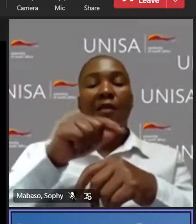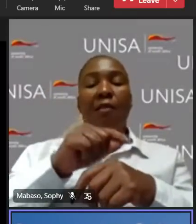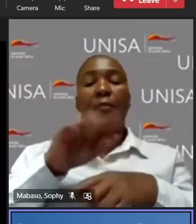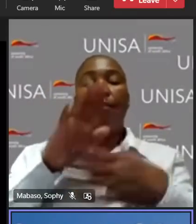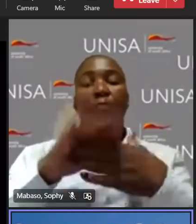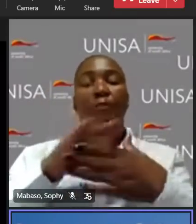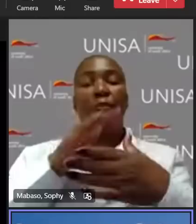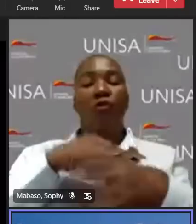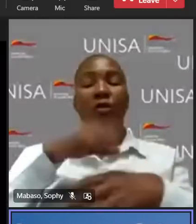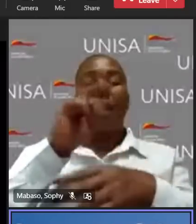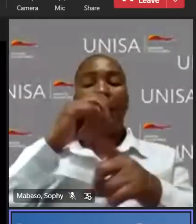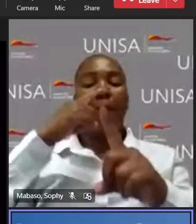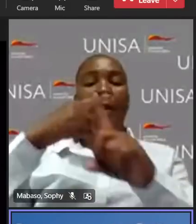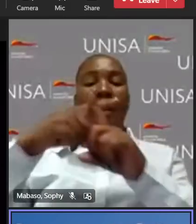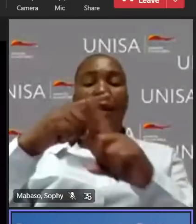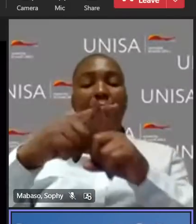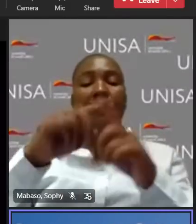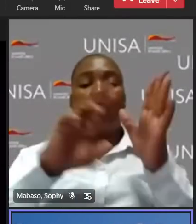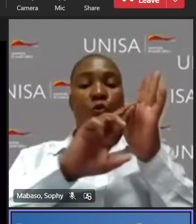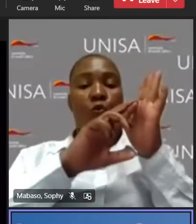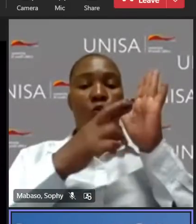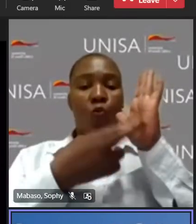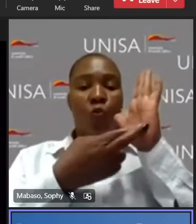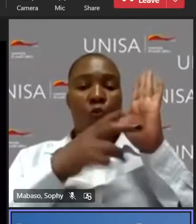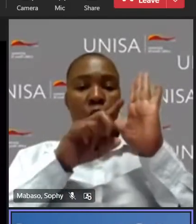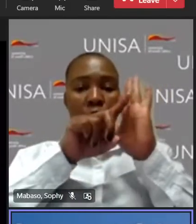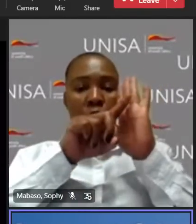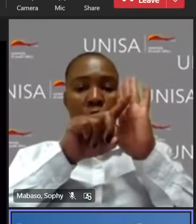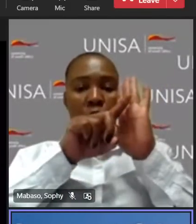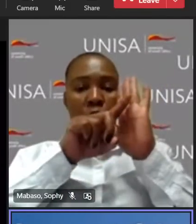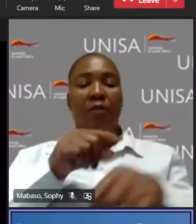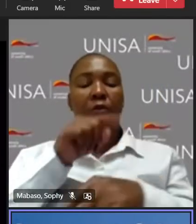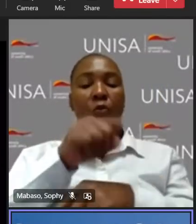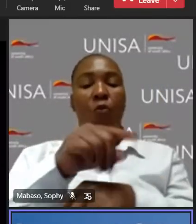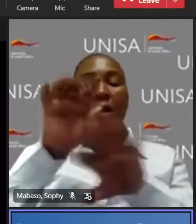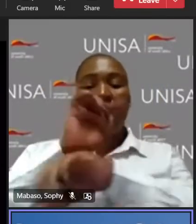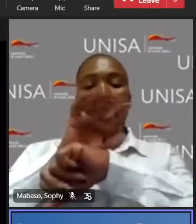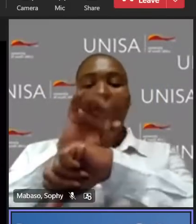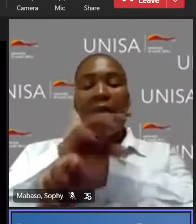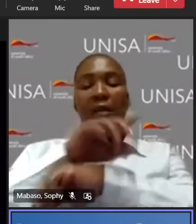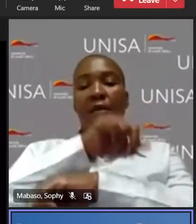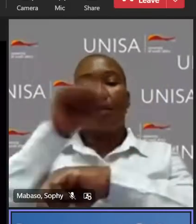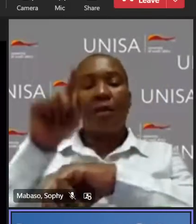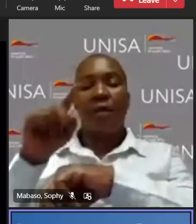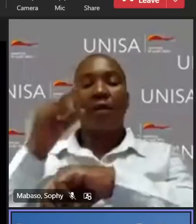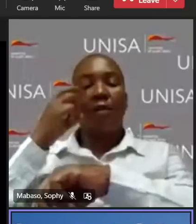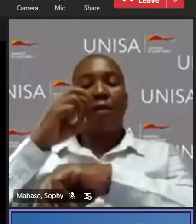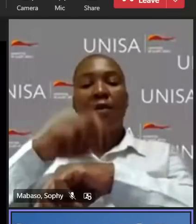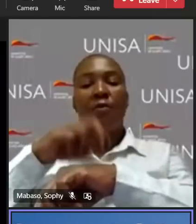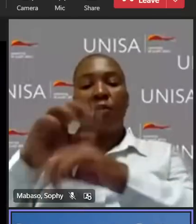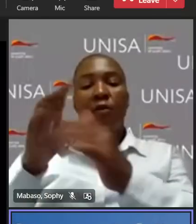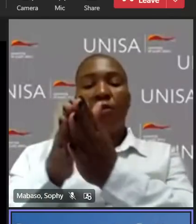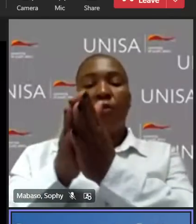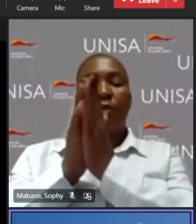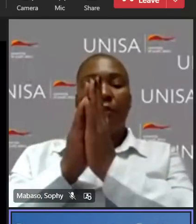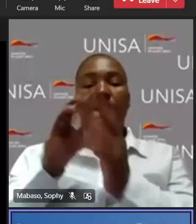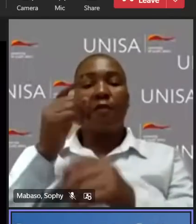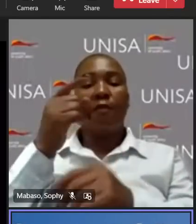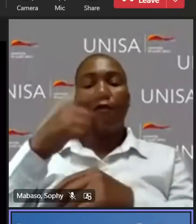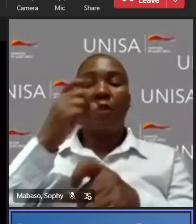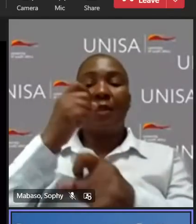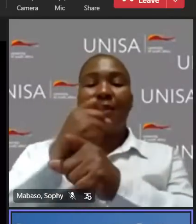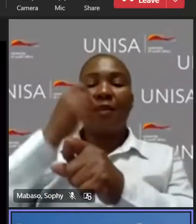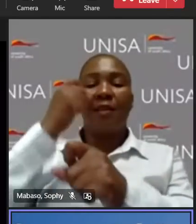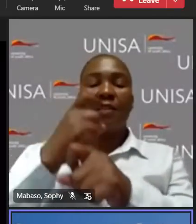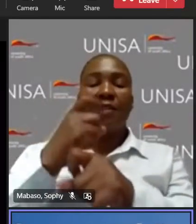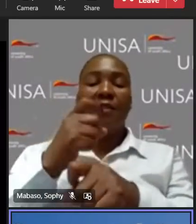N+ rule. We have advised them again that they need to appeal actually for the rejection,